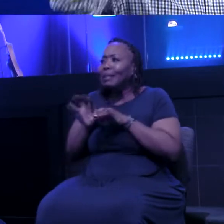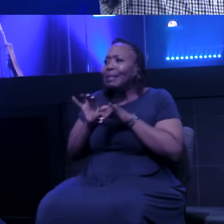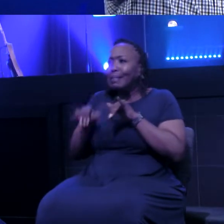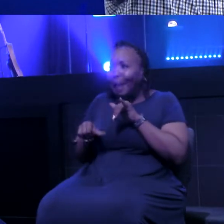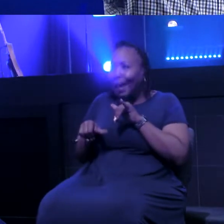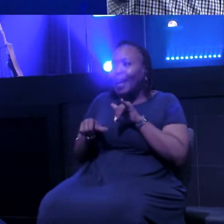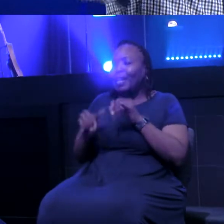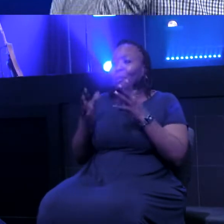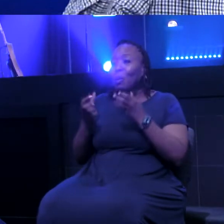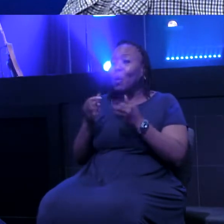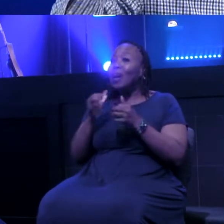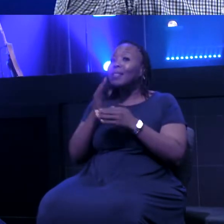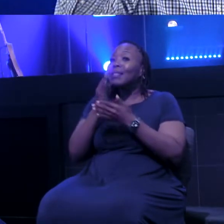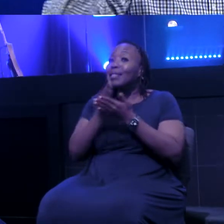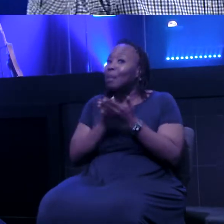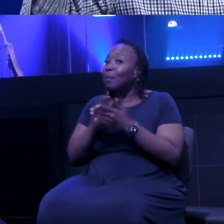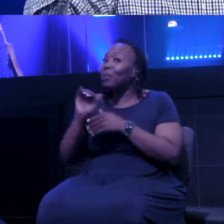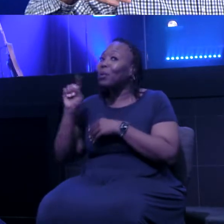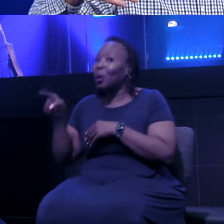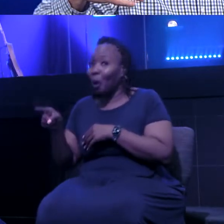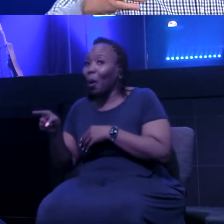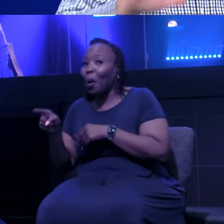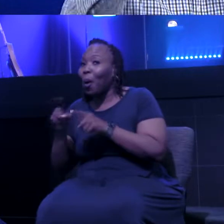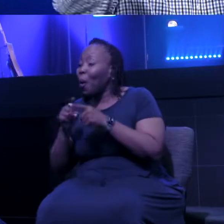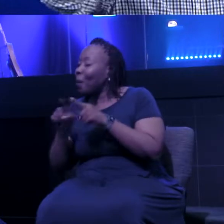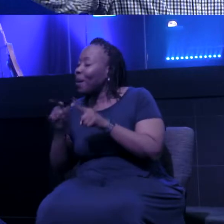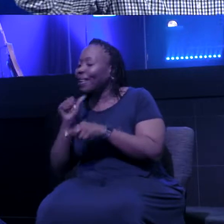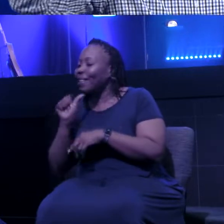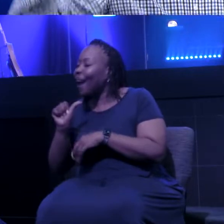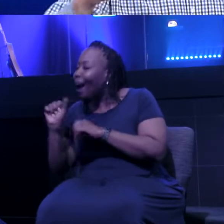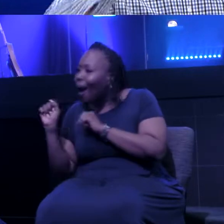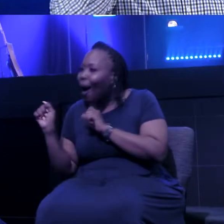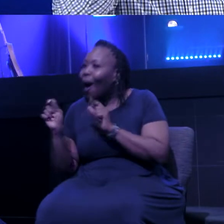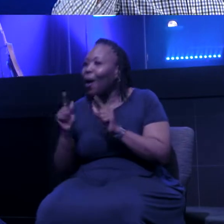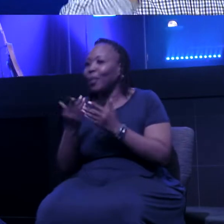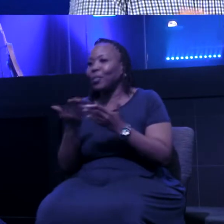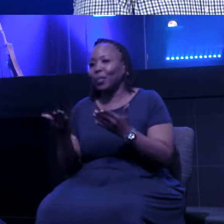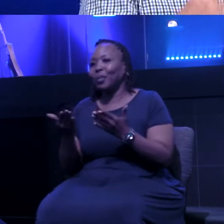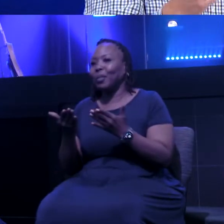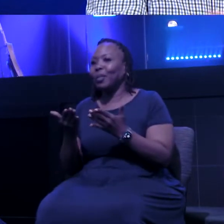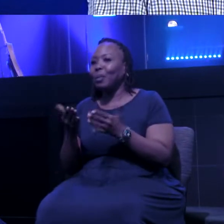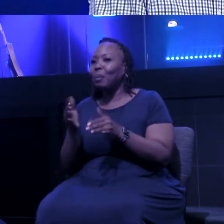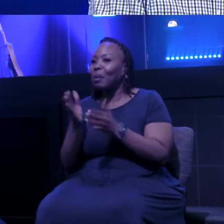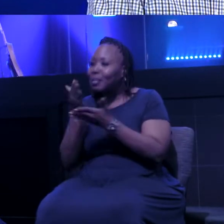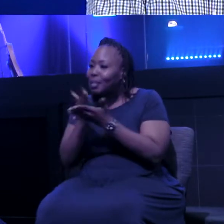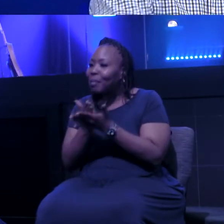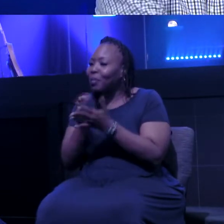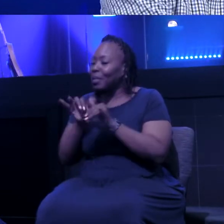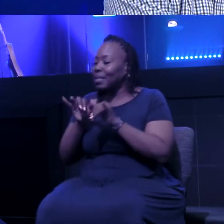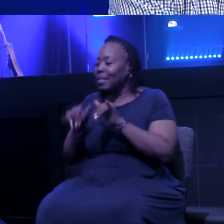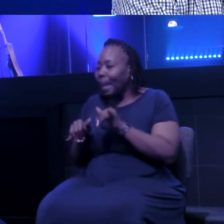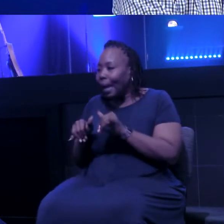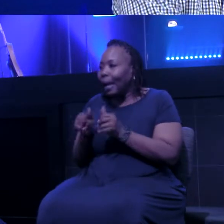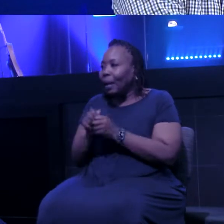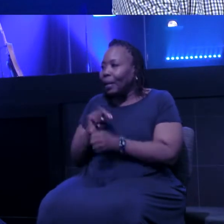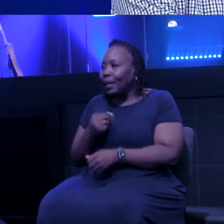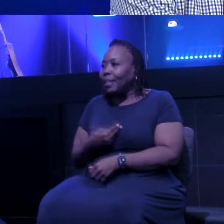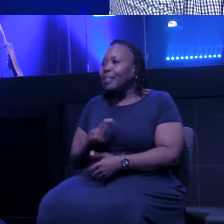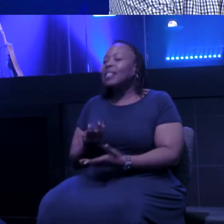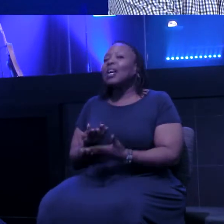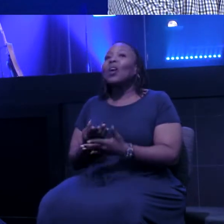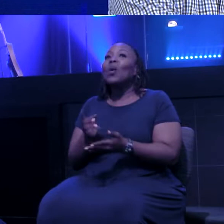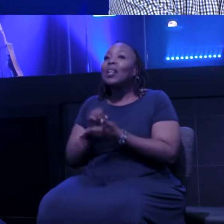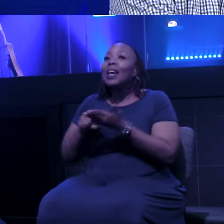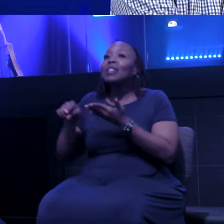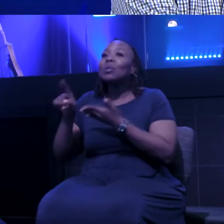want some of you to go, not all of you. We want some of you to stay. So we hope that we fit the right balance there, and we'll sense that. And next week will be